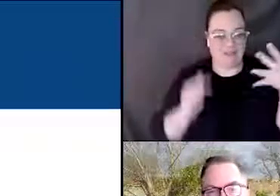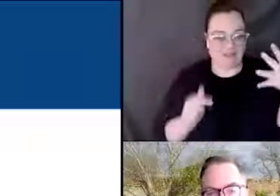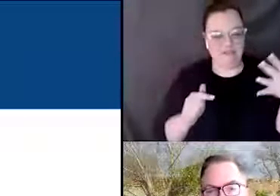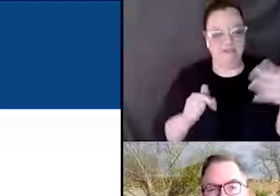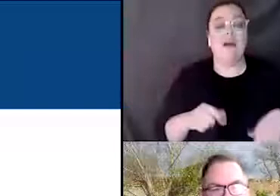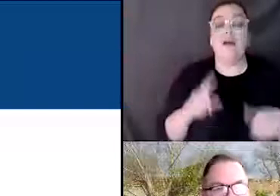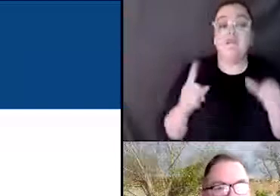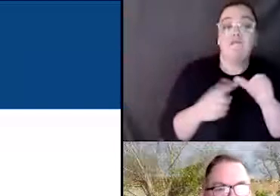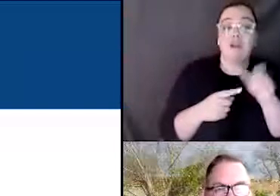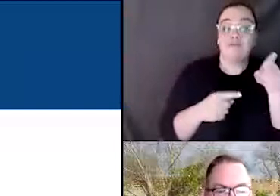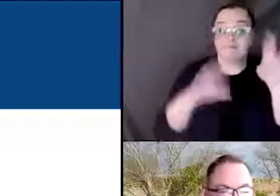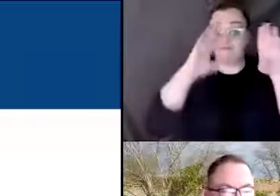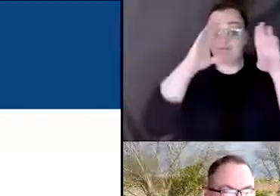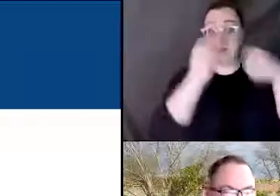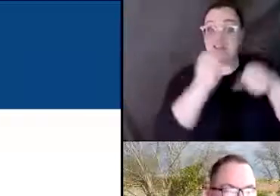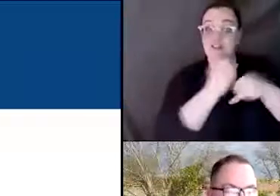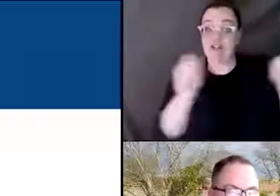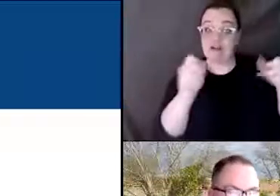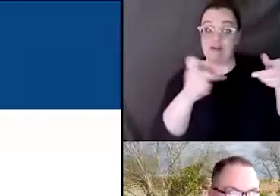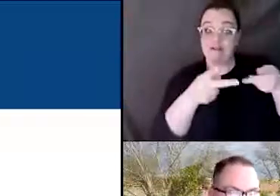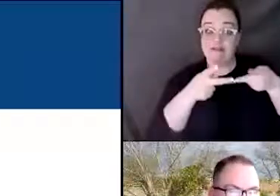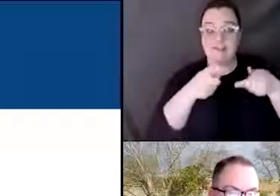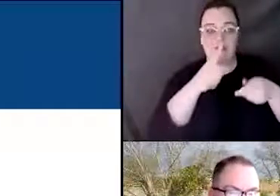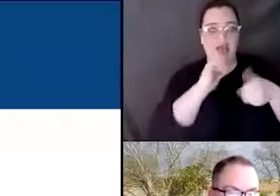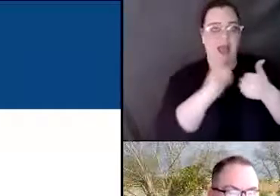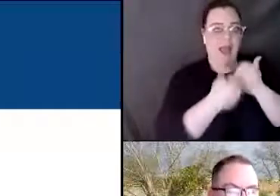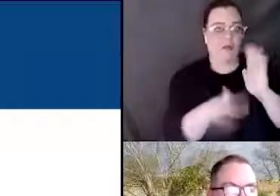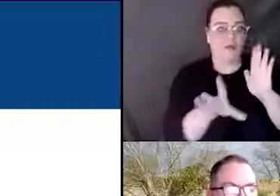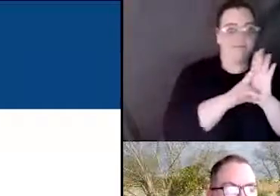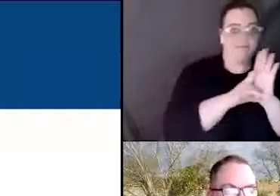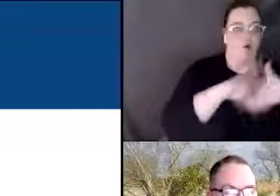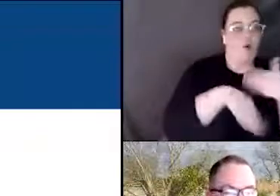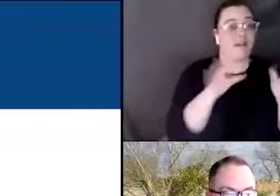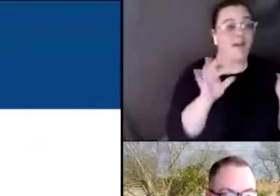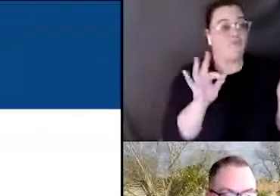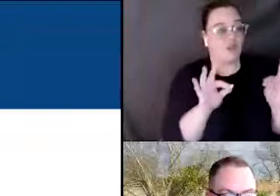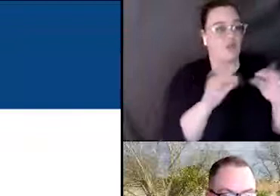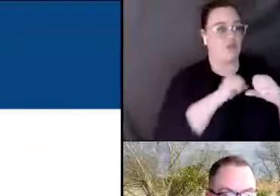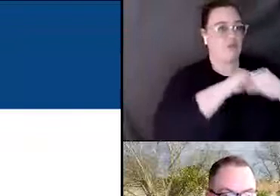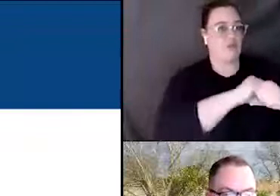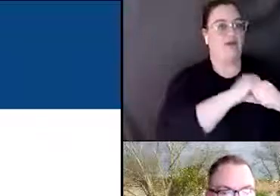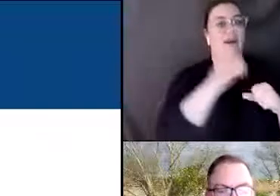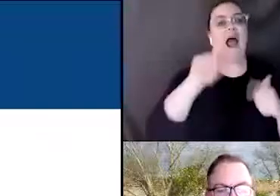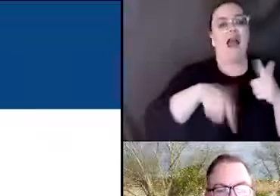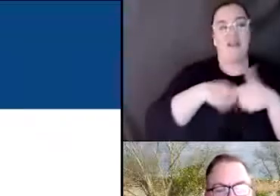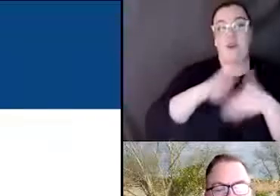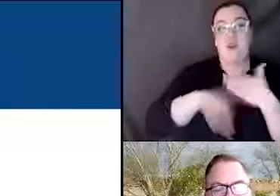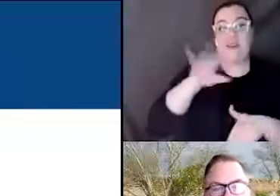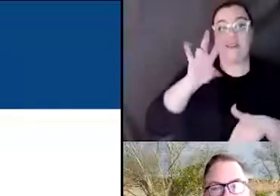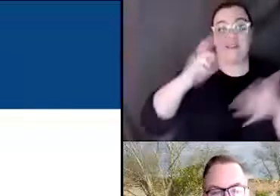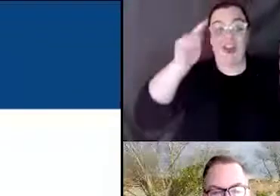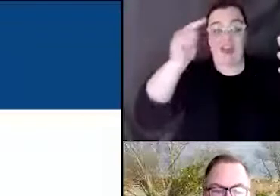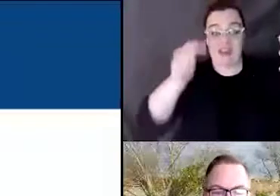on securing and fastening furniture and other objects, or secure your space. But then we had each of the 7 steps. So you can still find